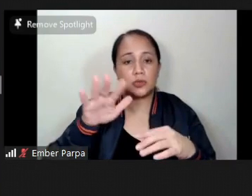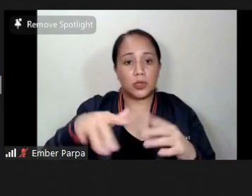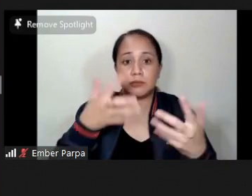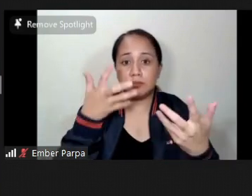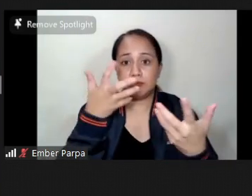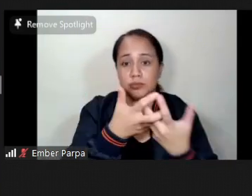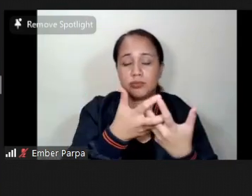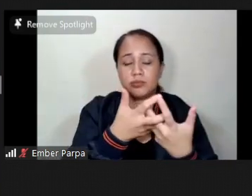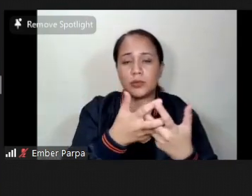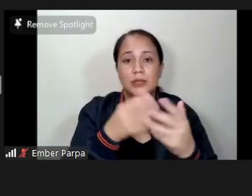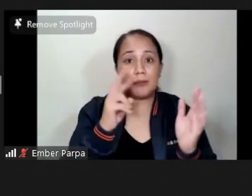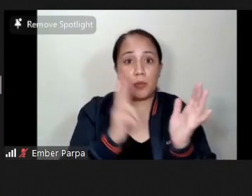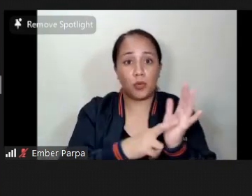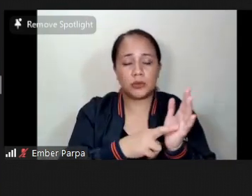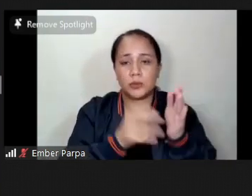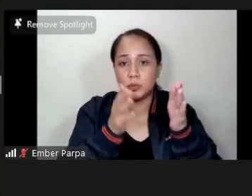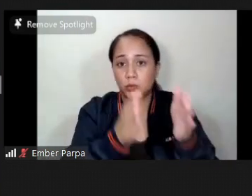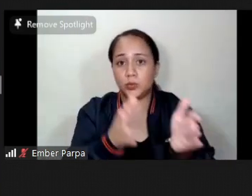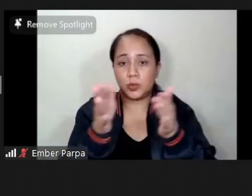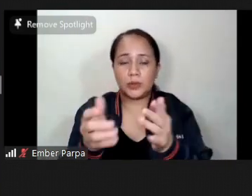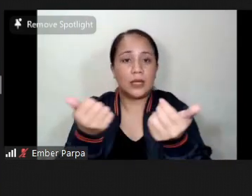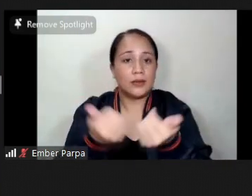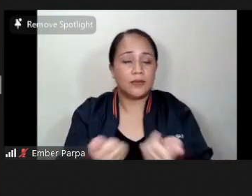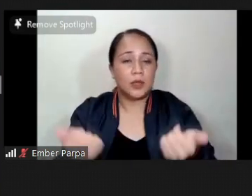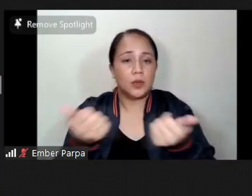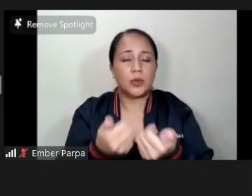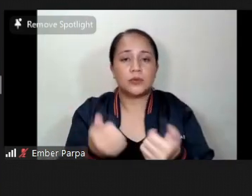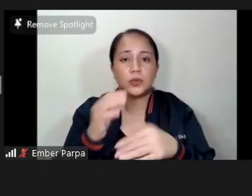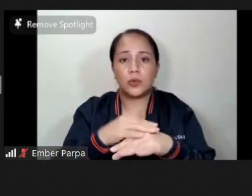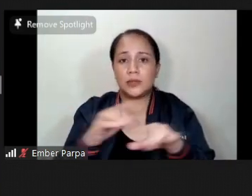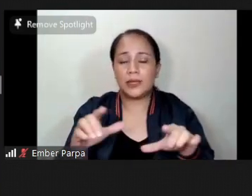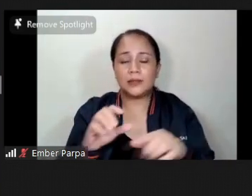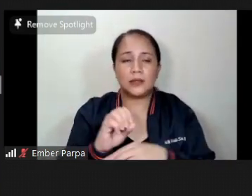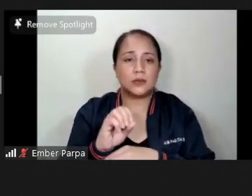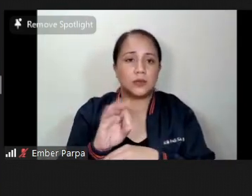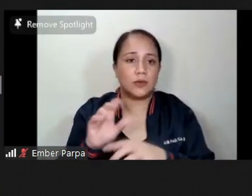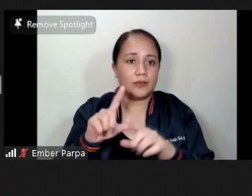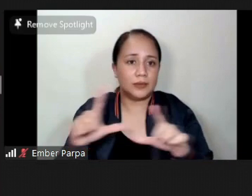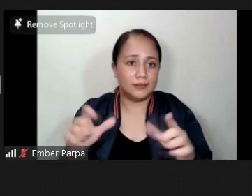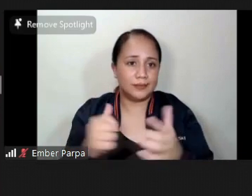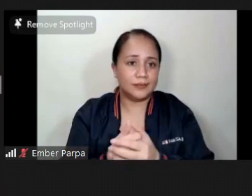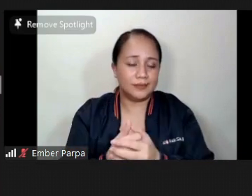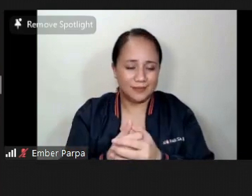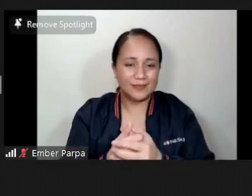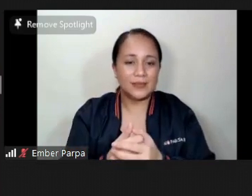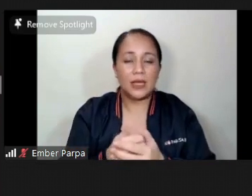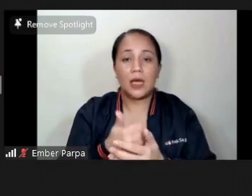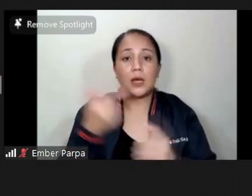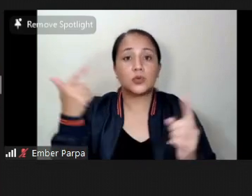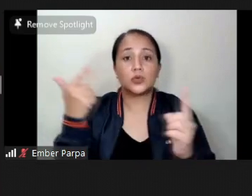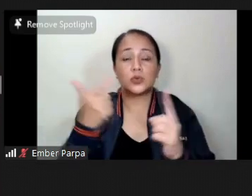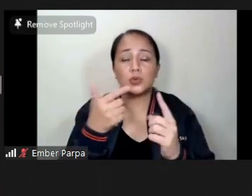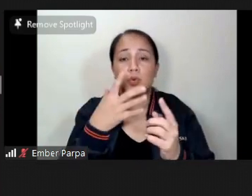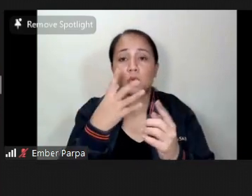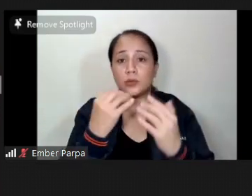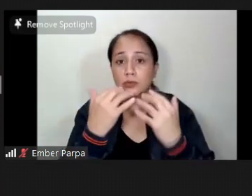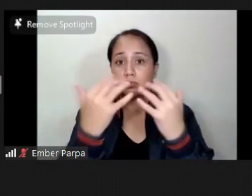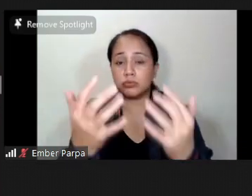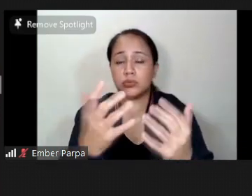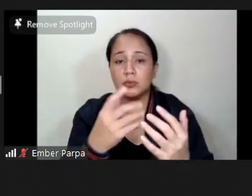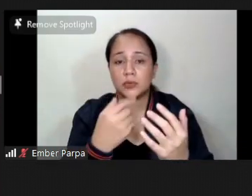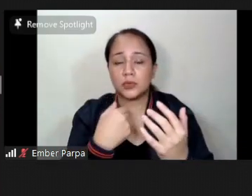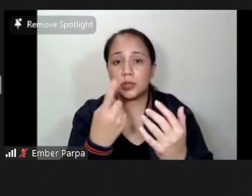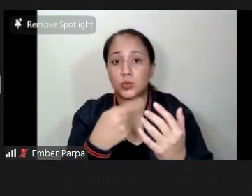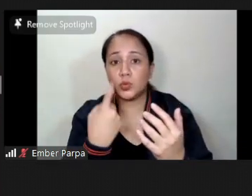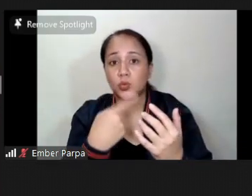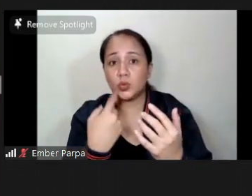reporting mechanisms which are available online and offline. And ang target audience po natin ay syempre po